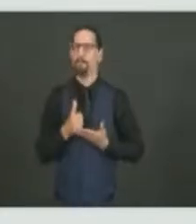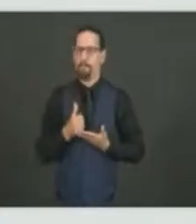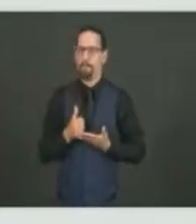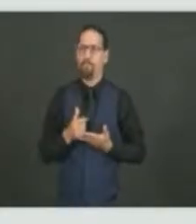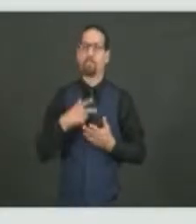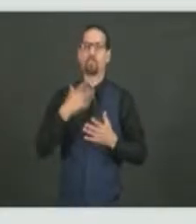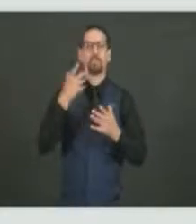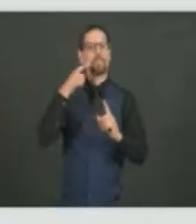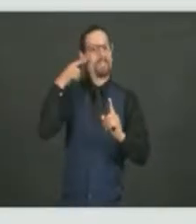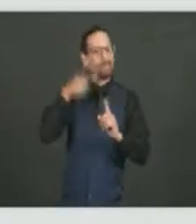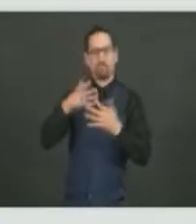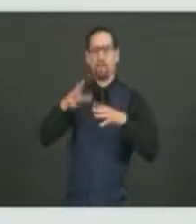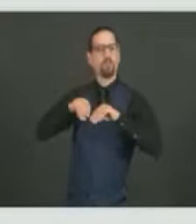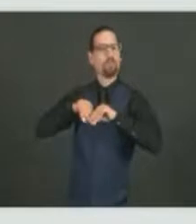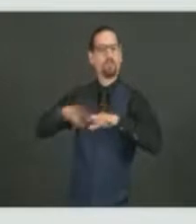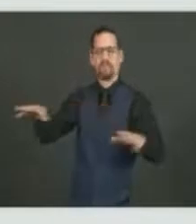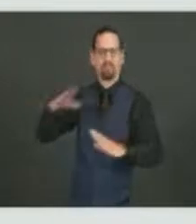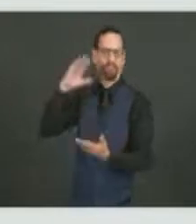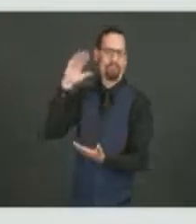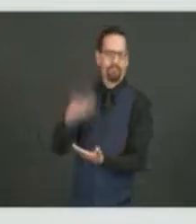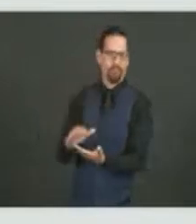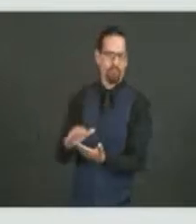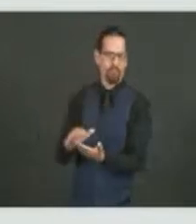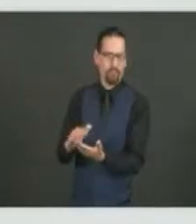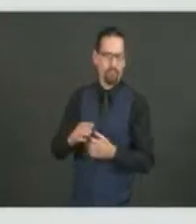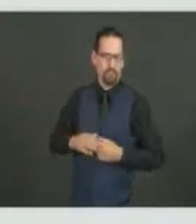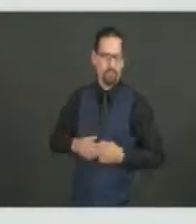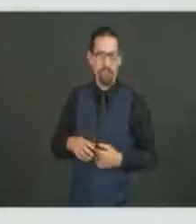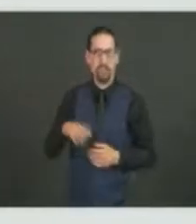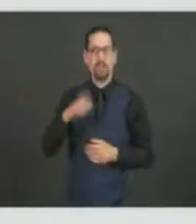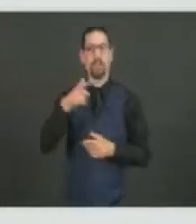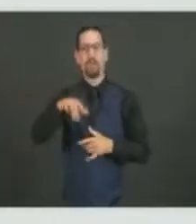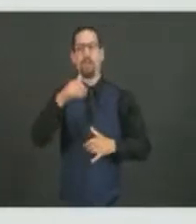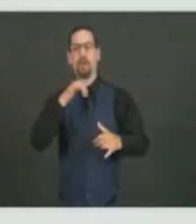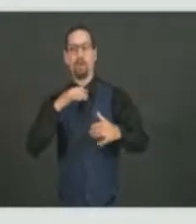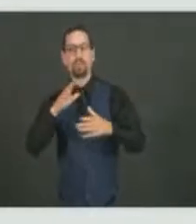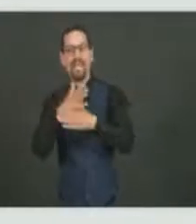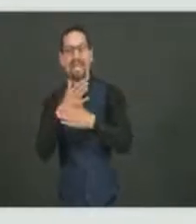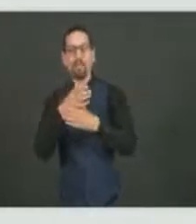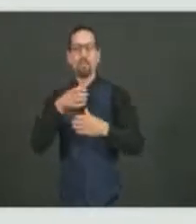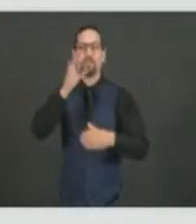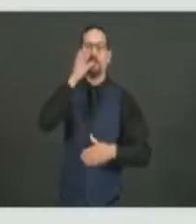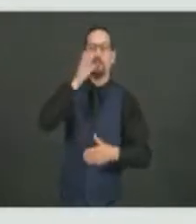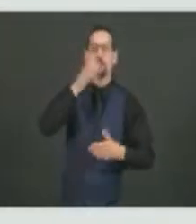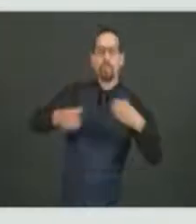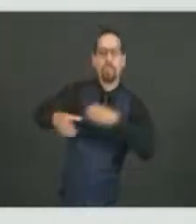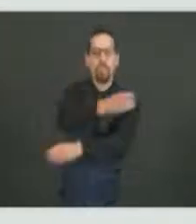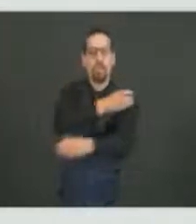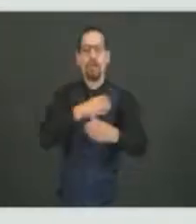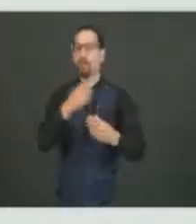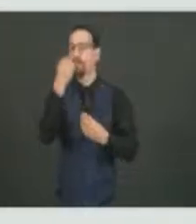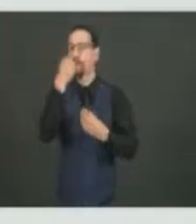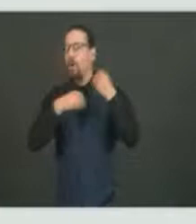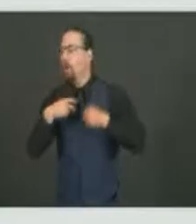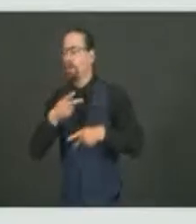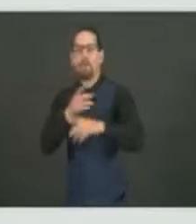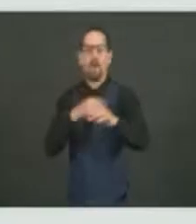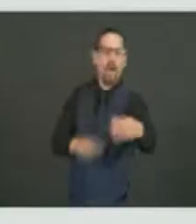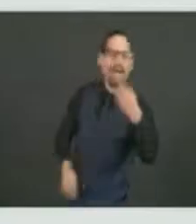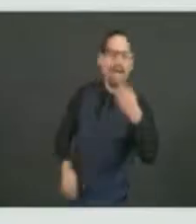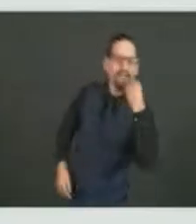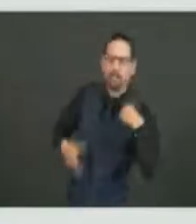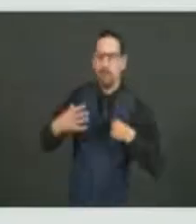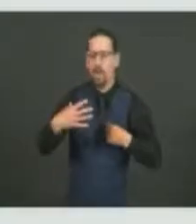mask, not sharing food and drinks, washing your hands regularly, and maintaining the 6